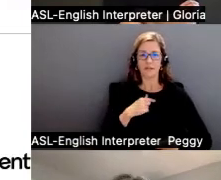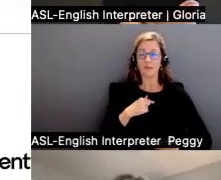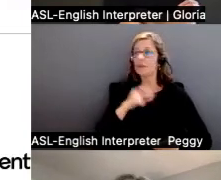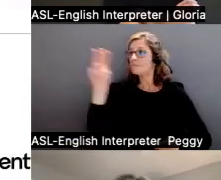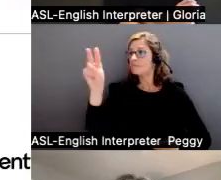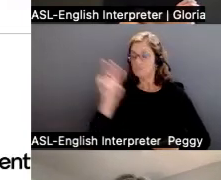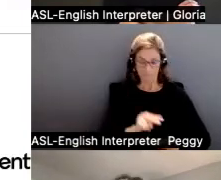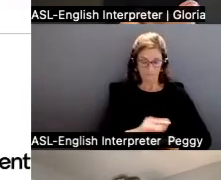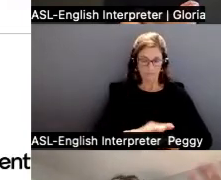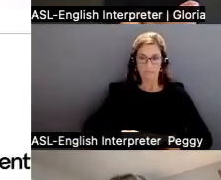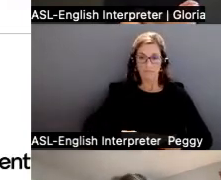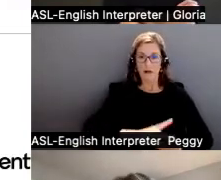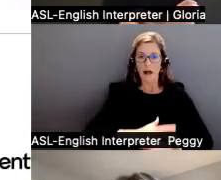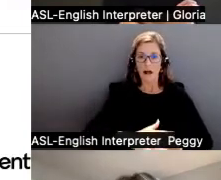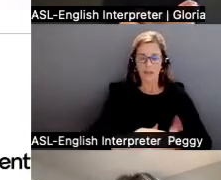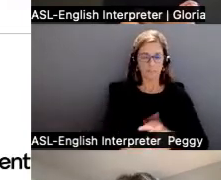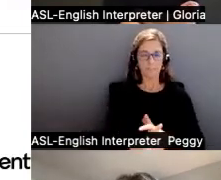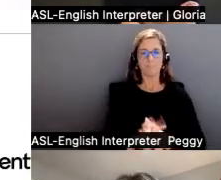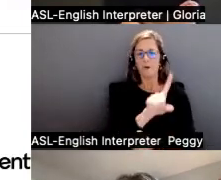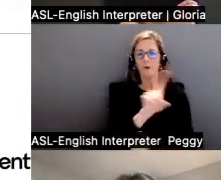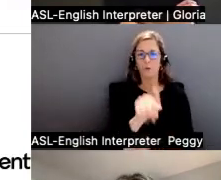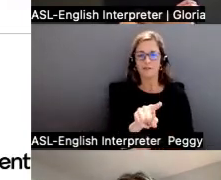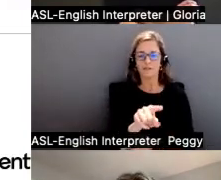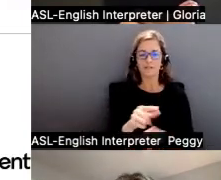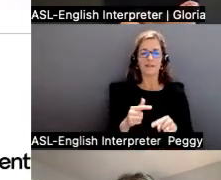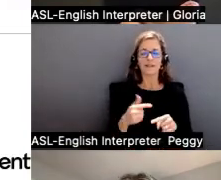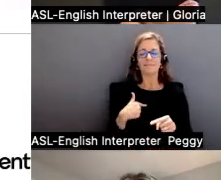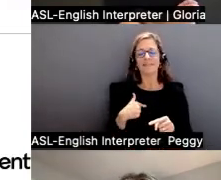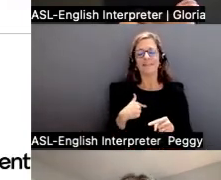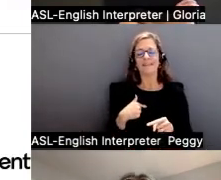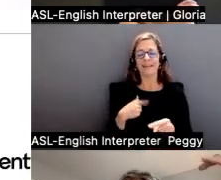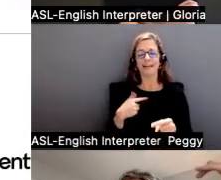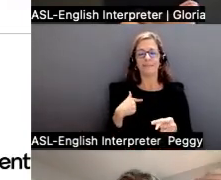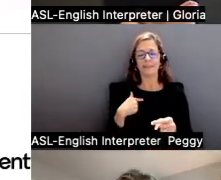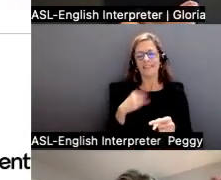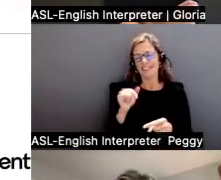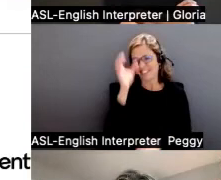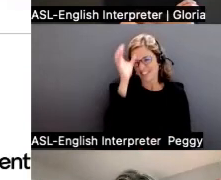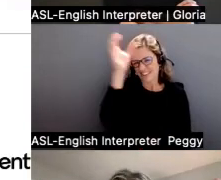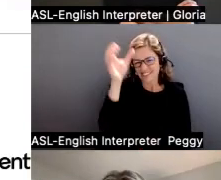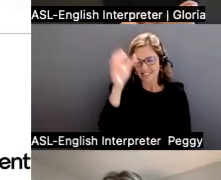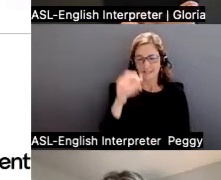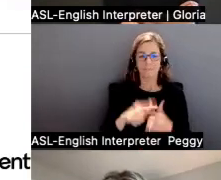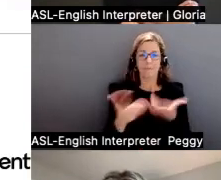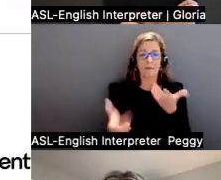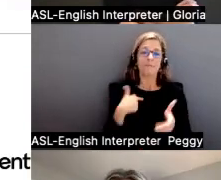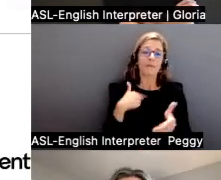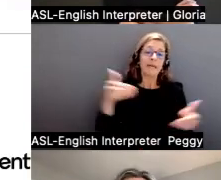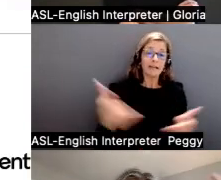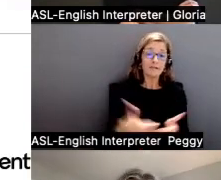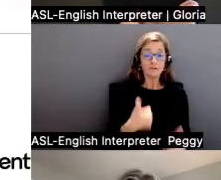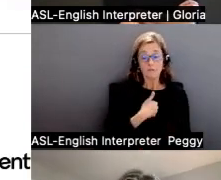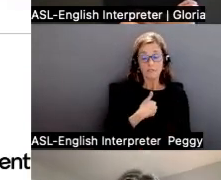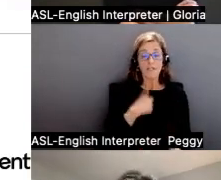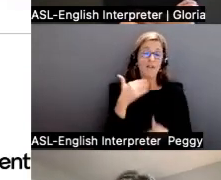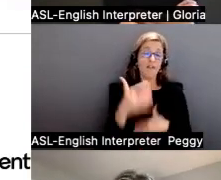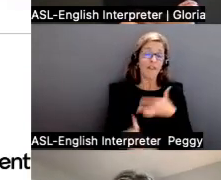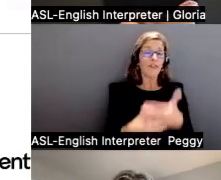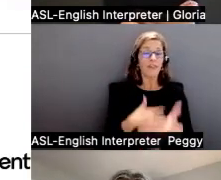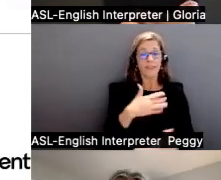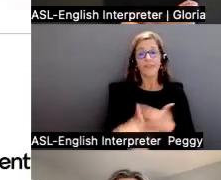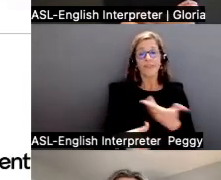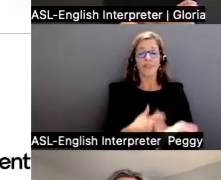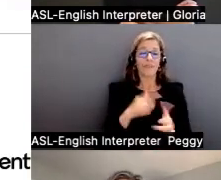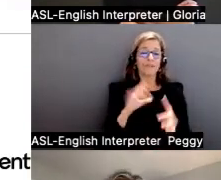I'm presenting to you. I did not add those slides here, but that's the concept. So I could have introduction, introducing myself. I can talk about